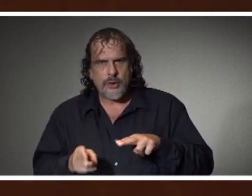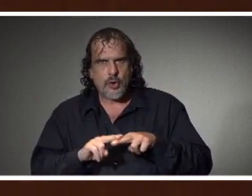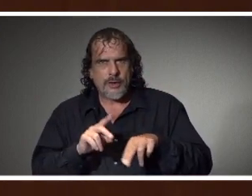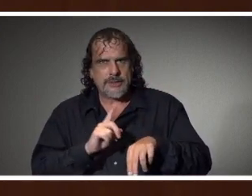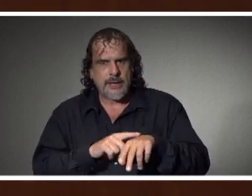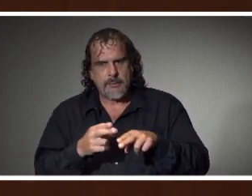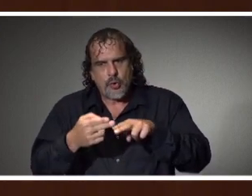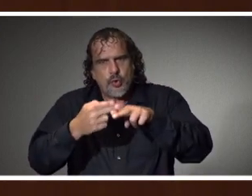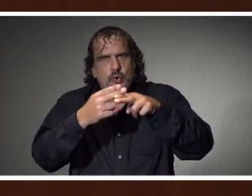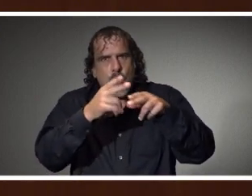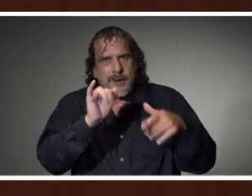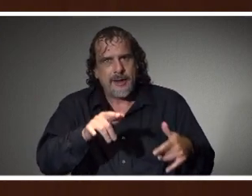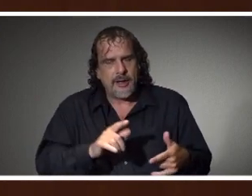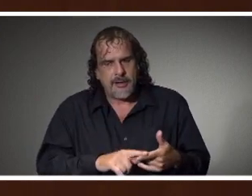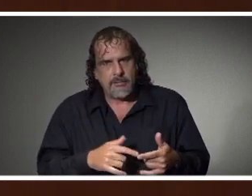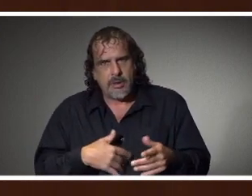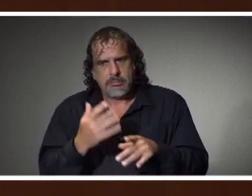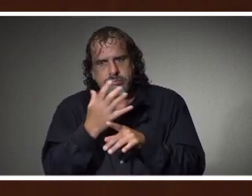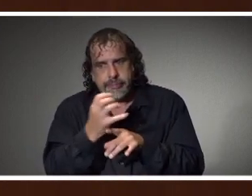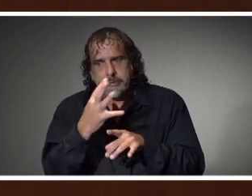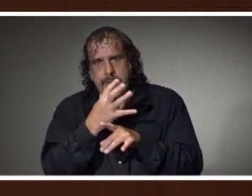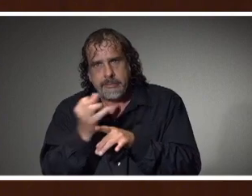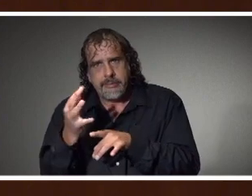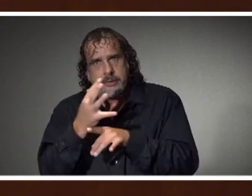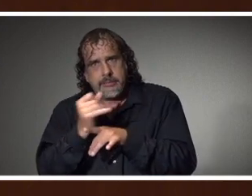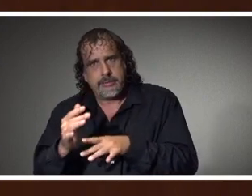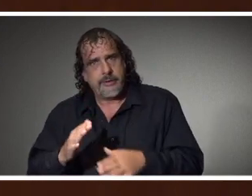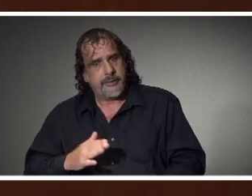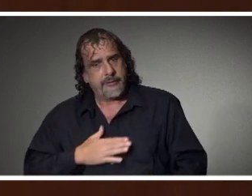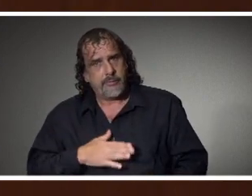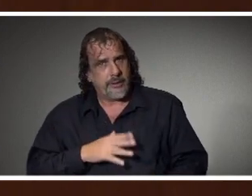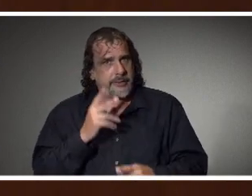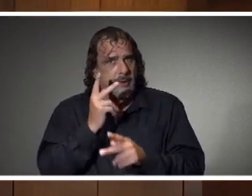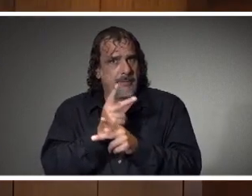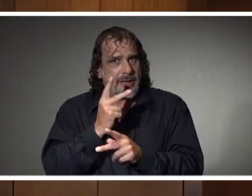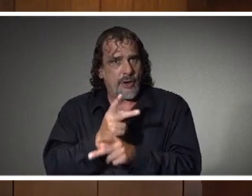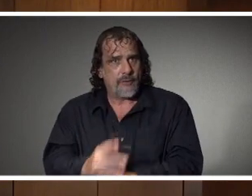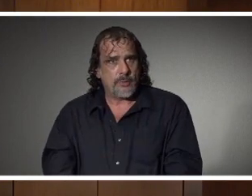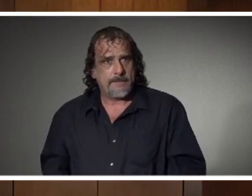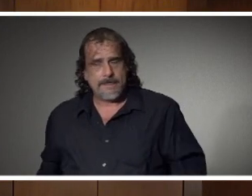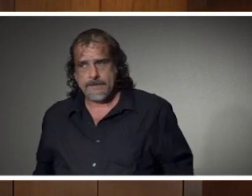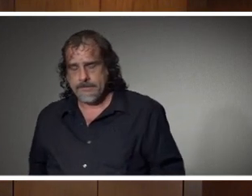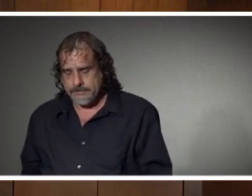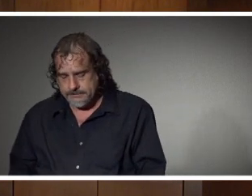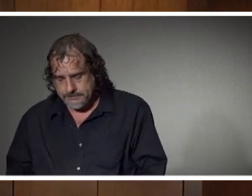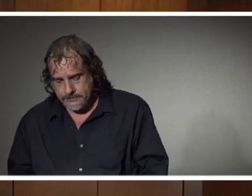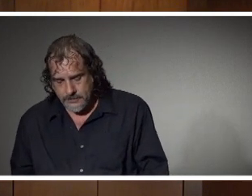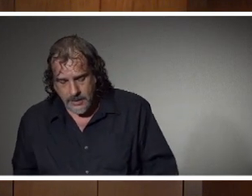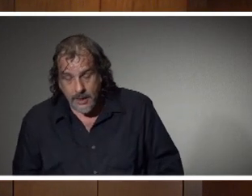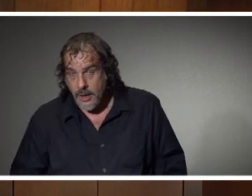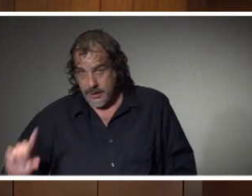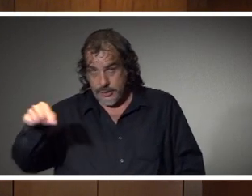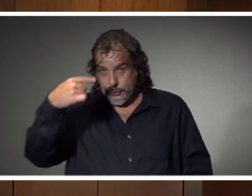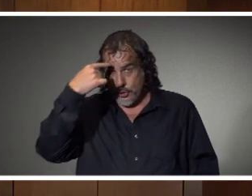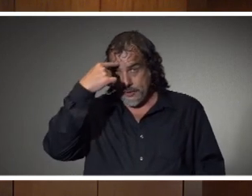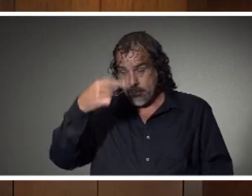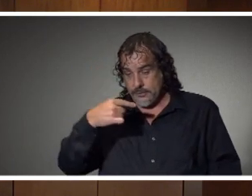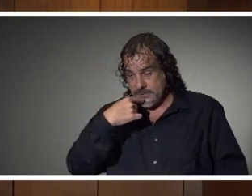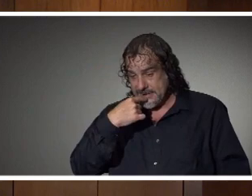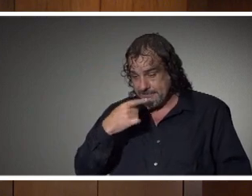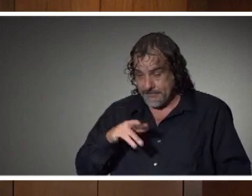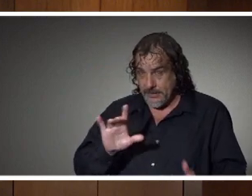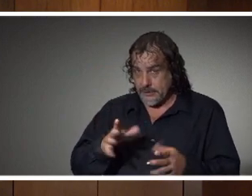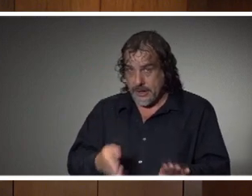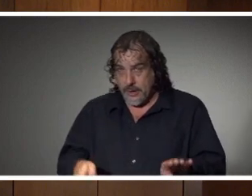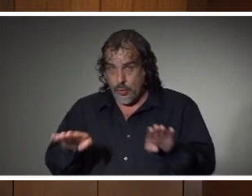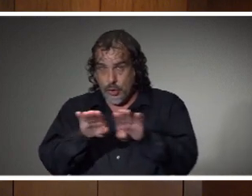every resource is exhaustible, so please, please be careful. I would just add, and this will